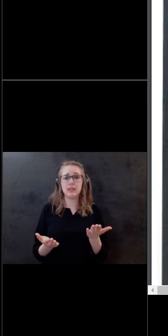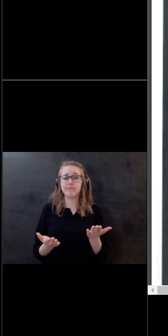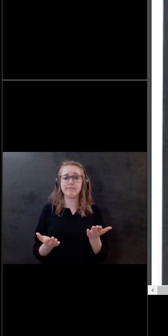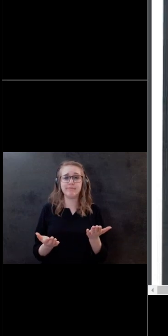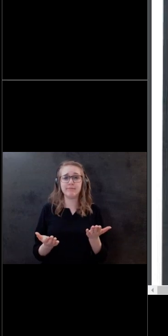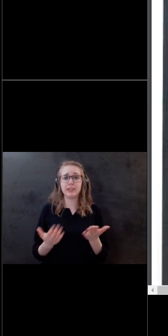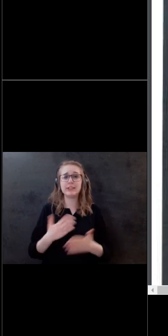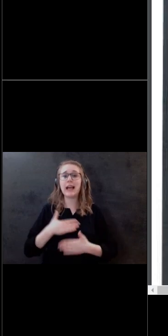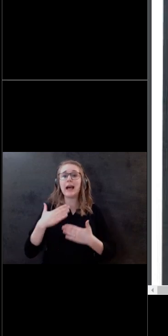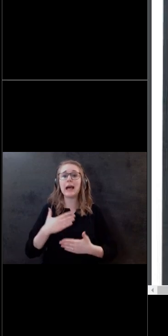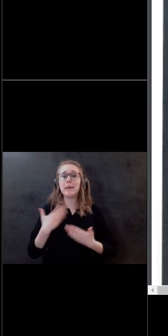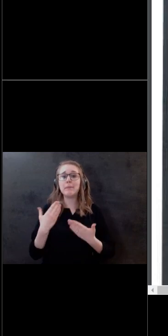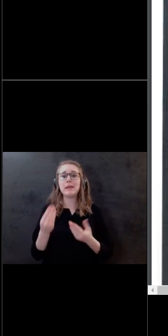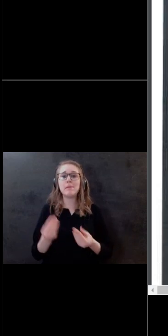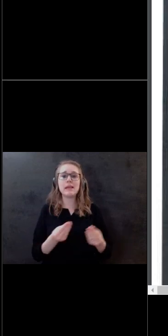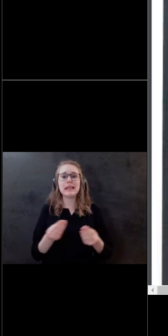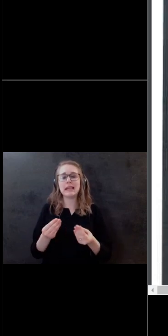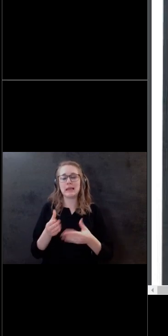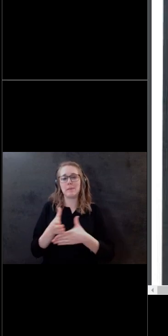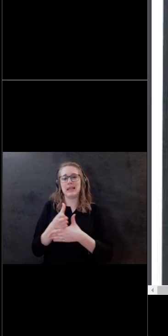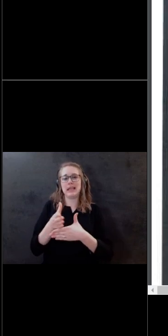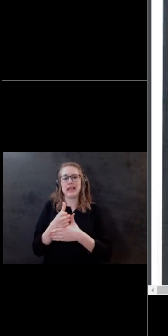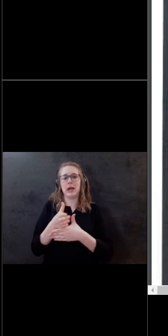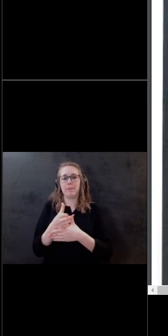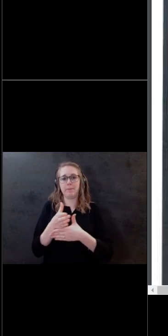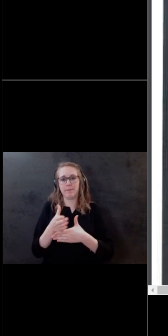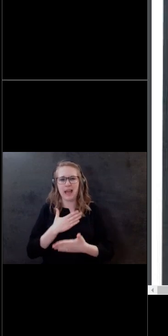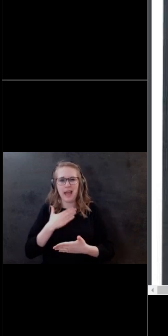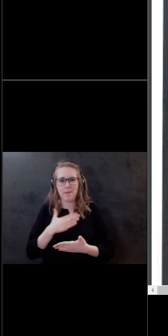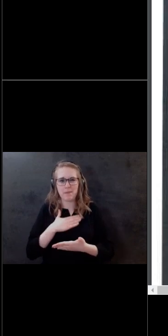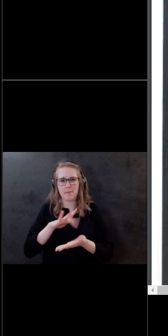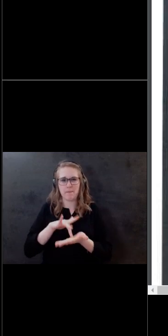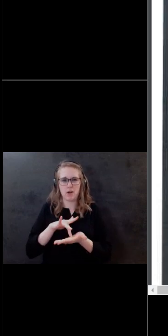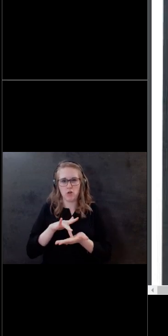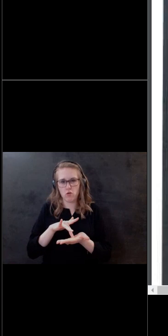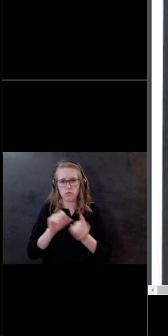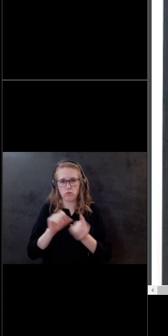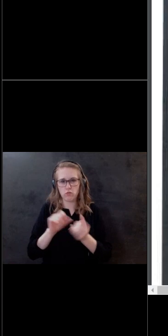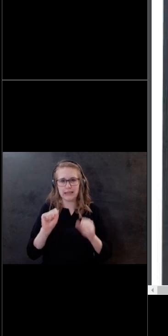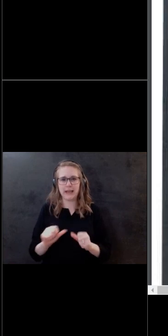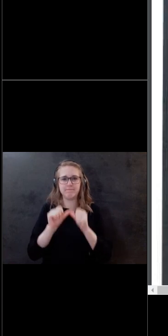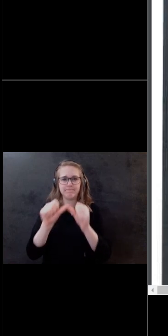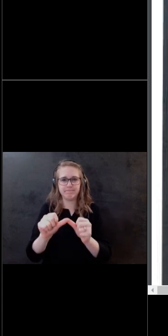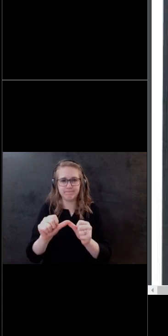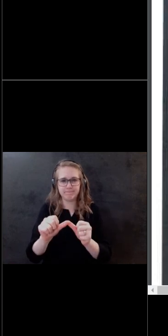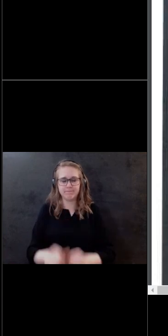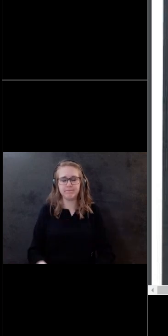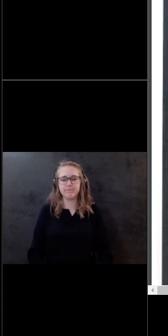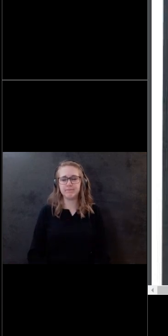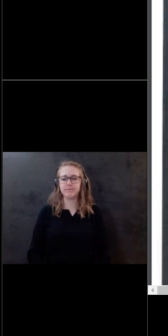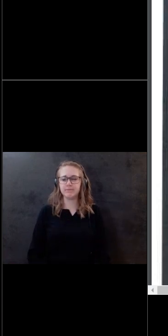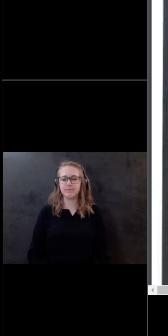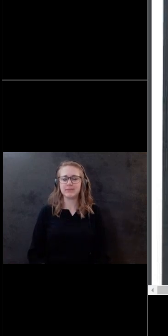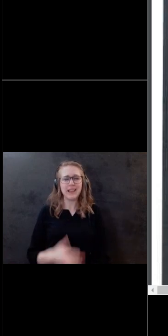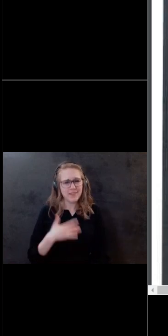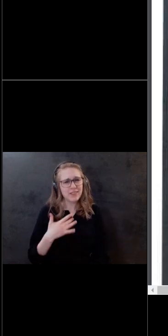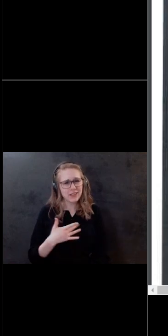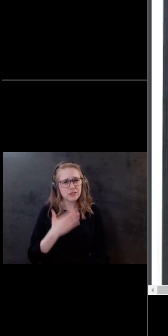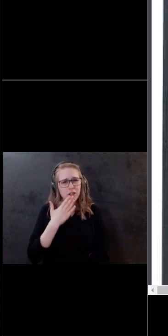happy medium somewhere there that we can proceed. Because I do feel that it will be a good